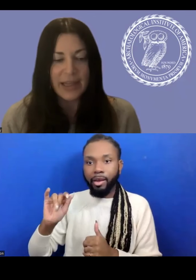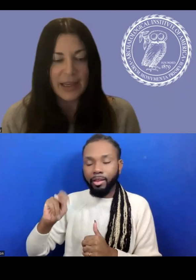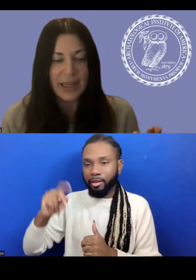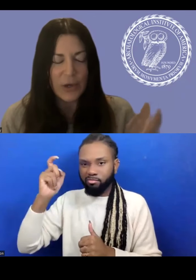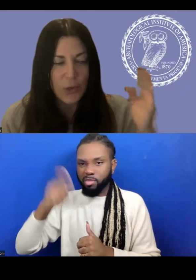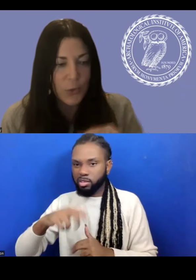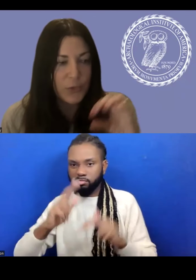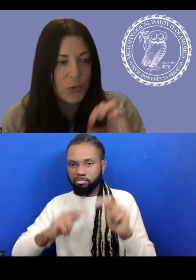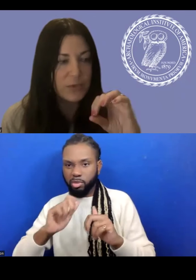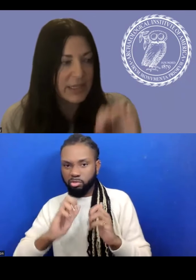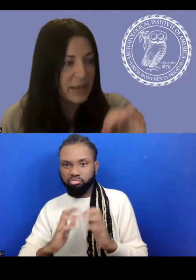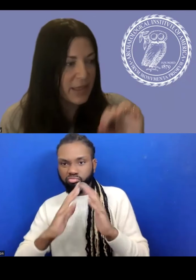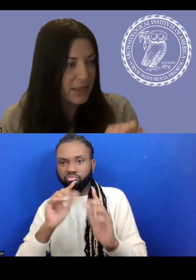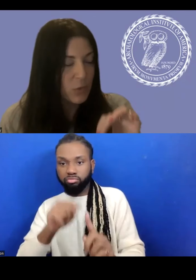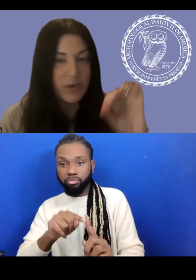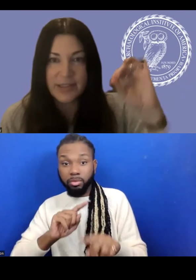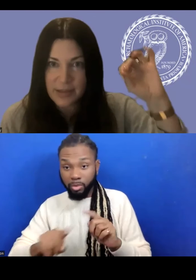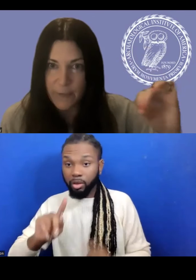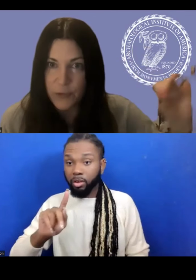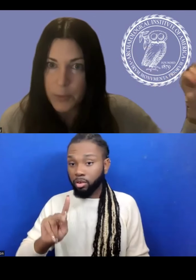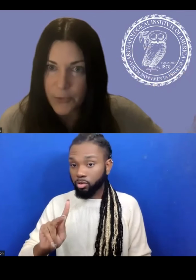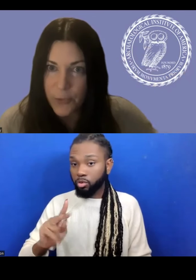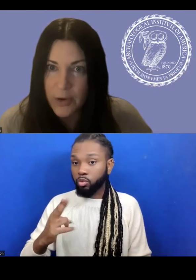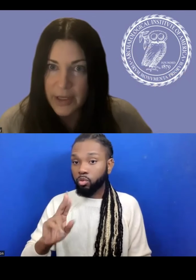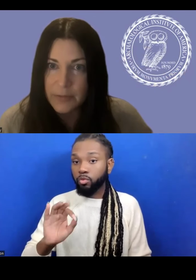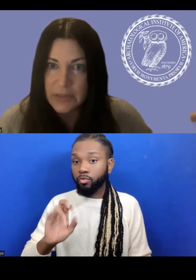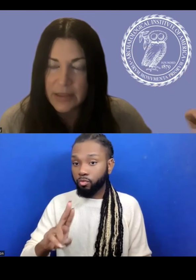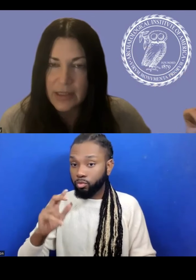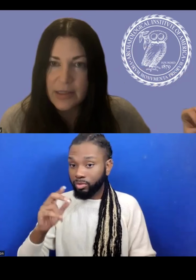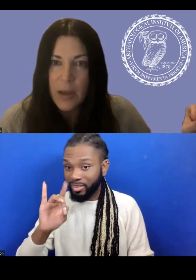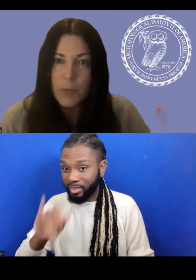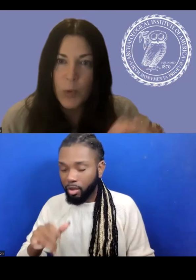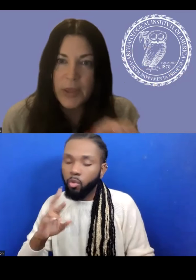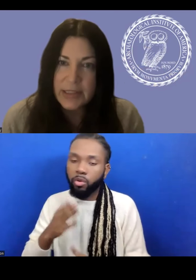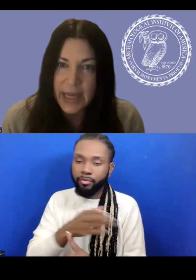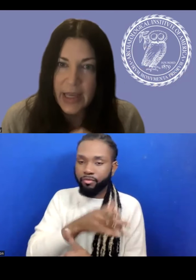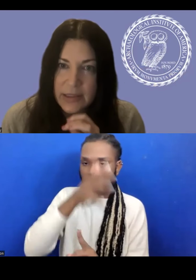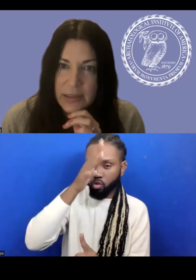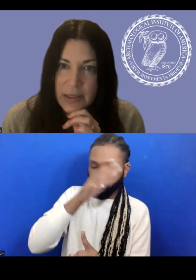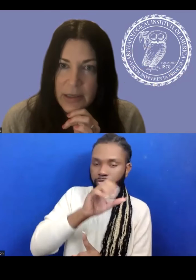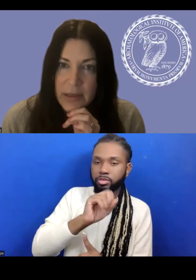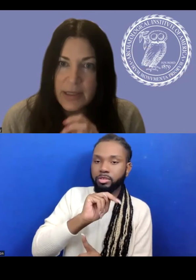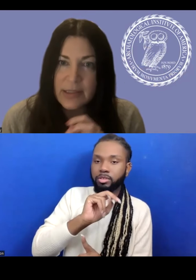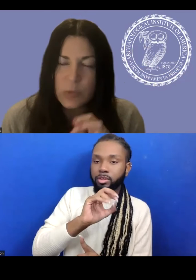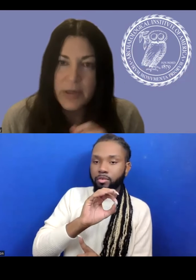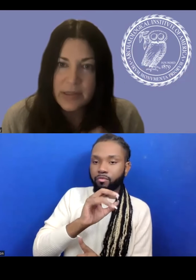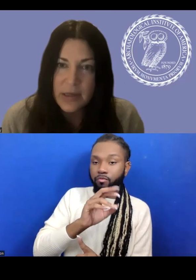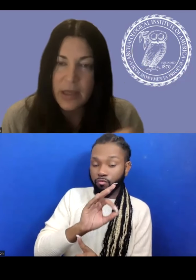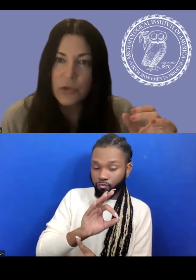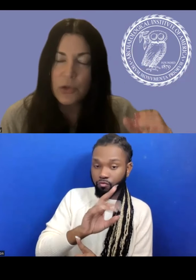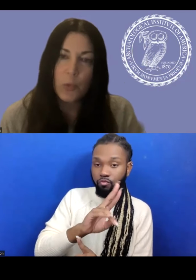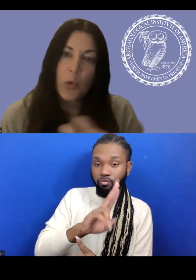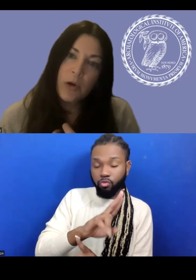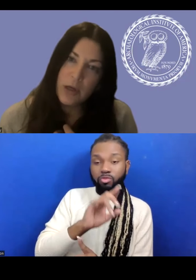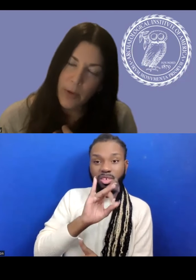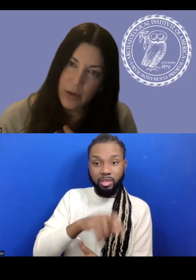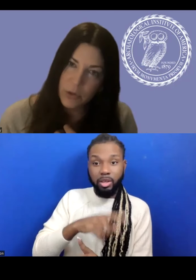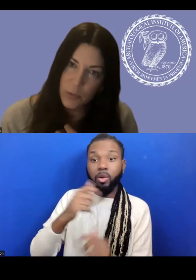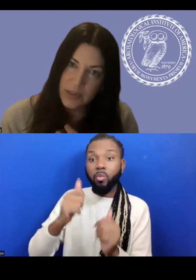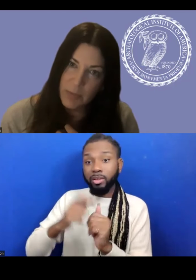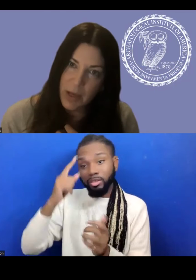And Khufu did this, or Snefru before him did this, with intent. This was done to